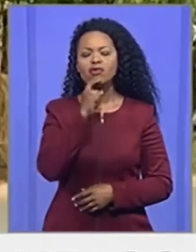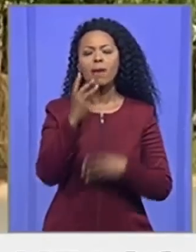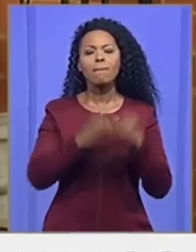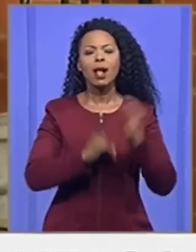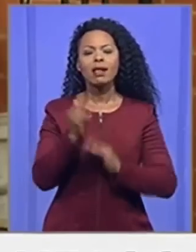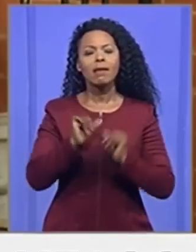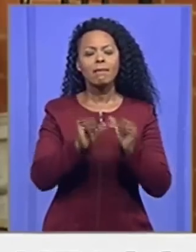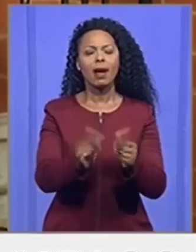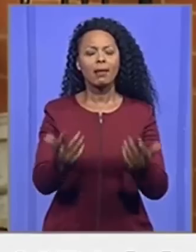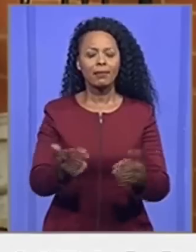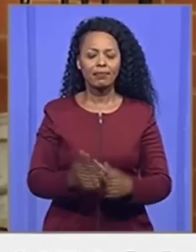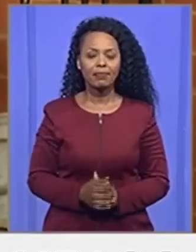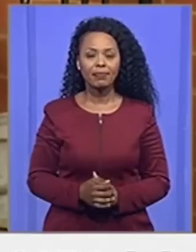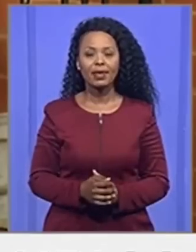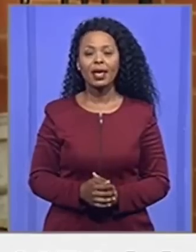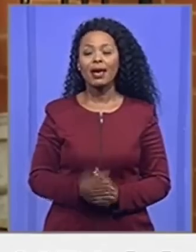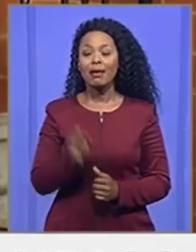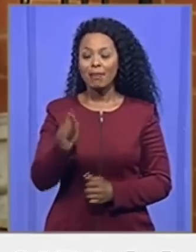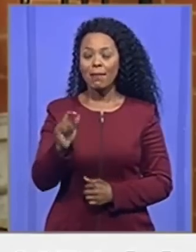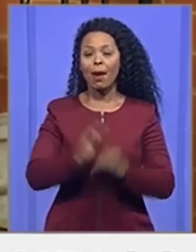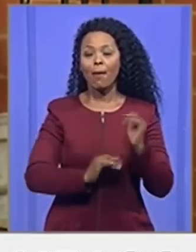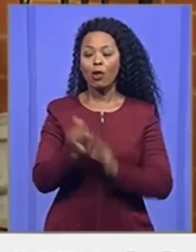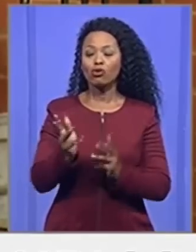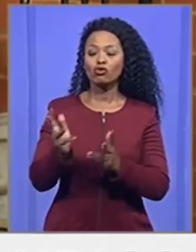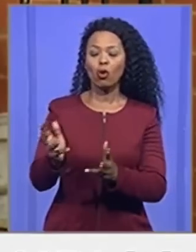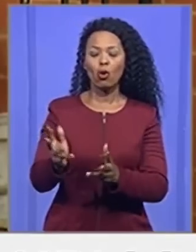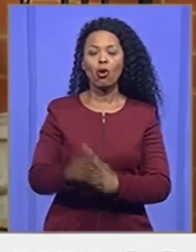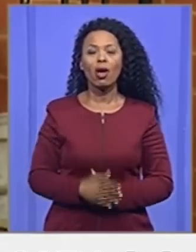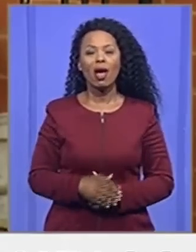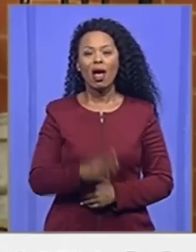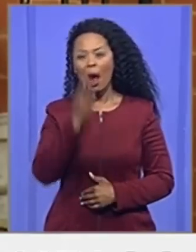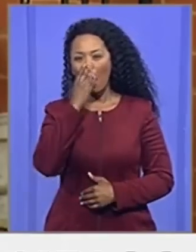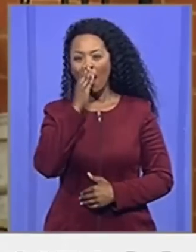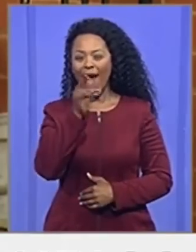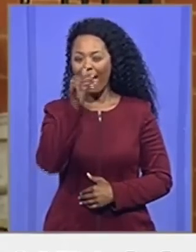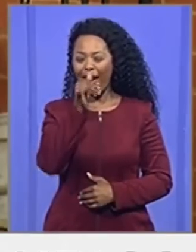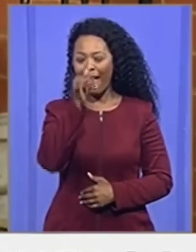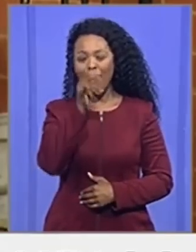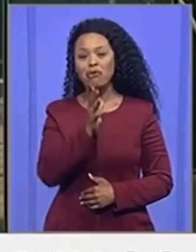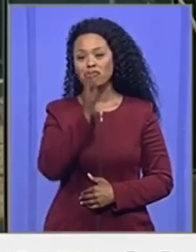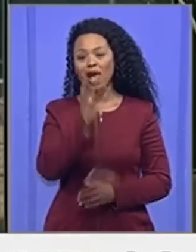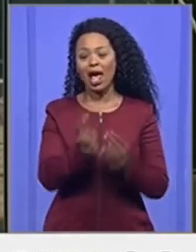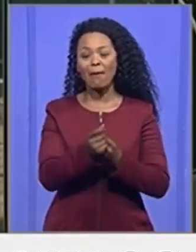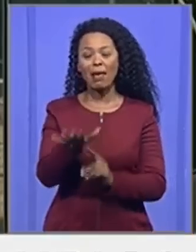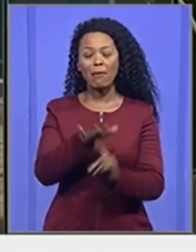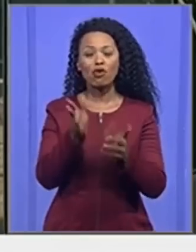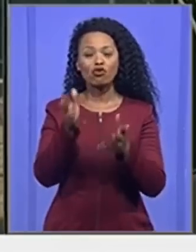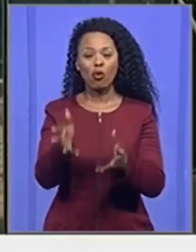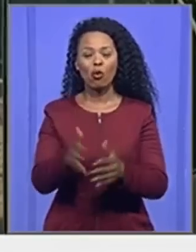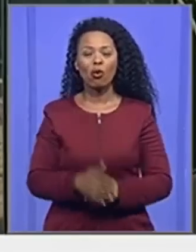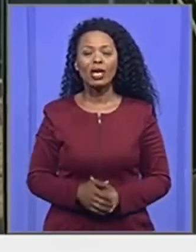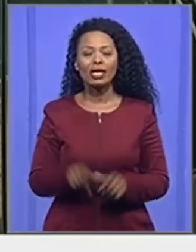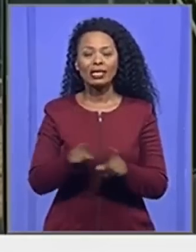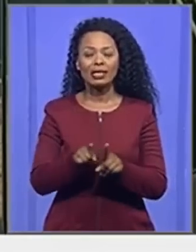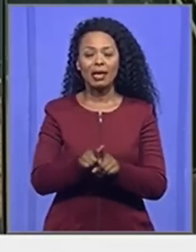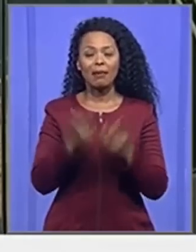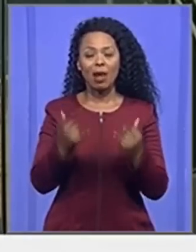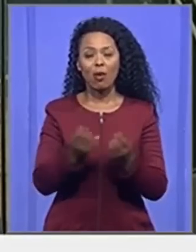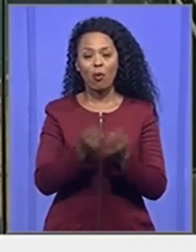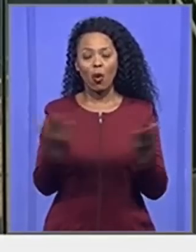ano, mme a baka bogodu le tshenyo ya madi. Melchizedek building currently are also hijacked,